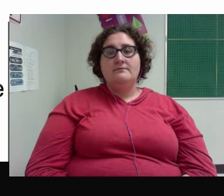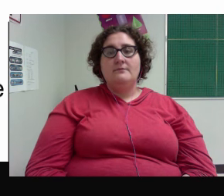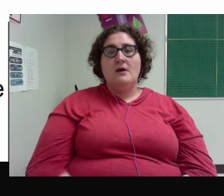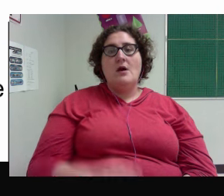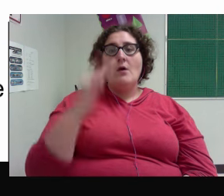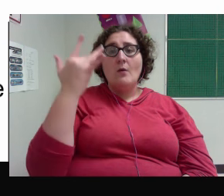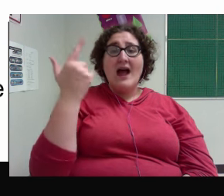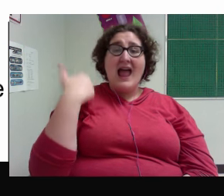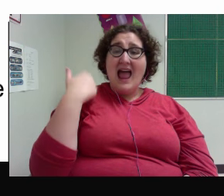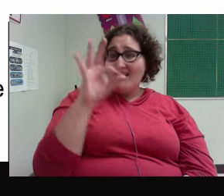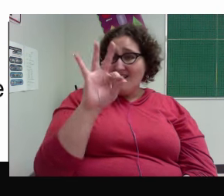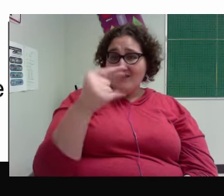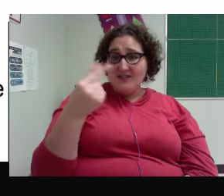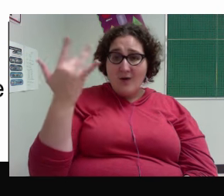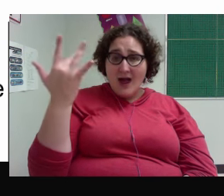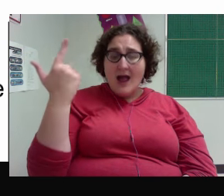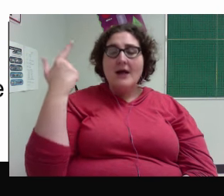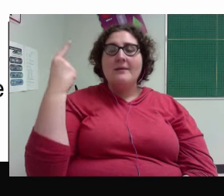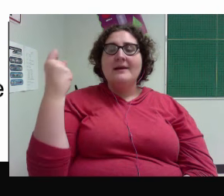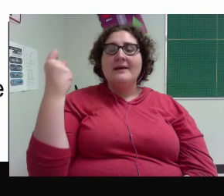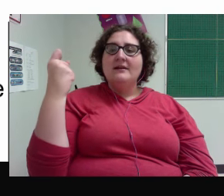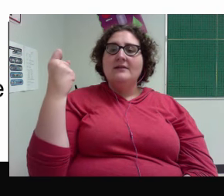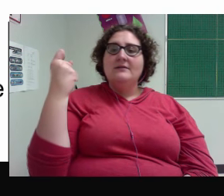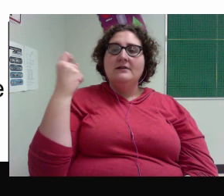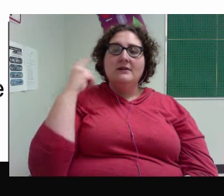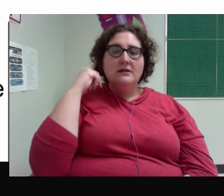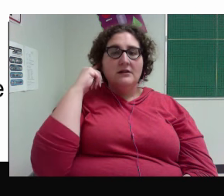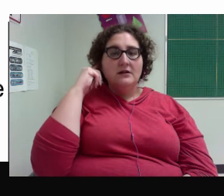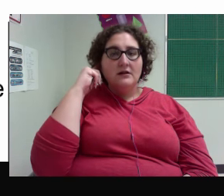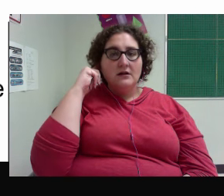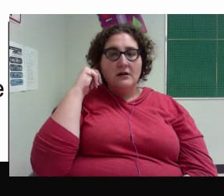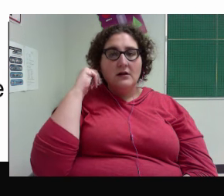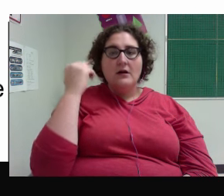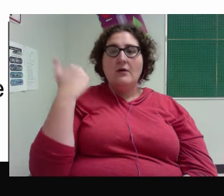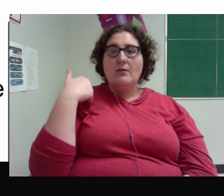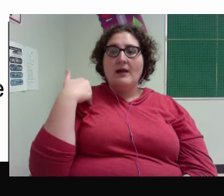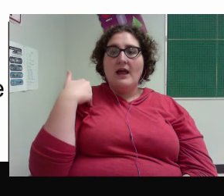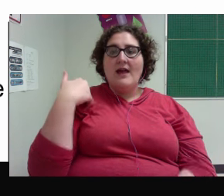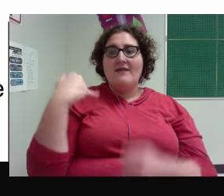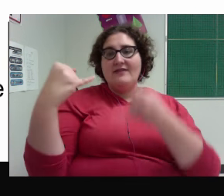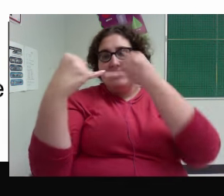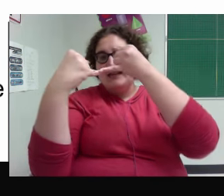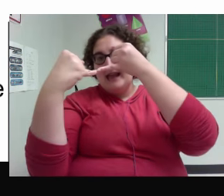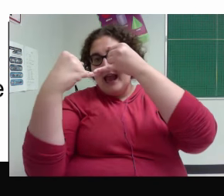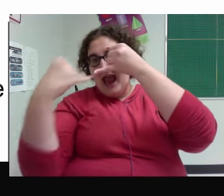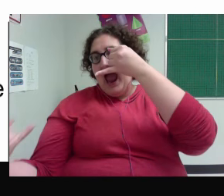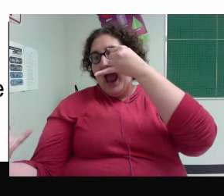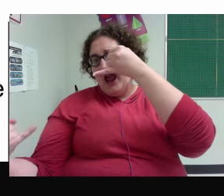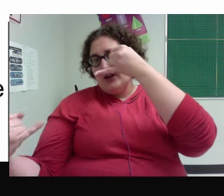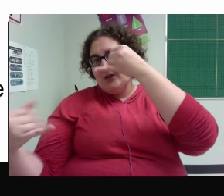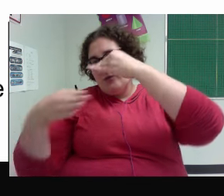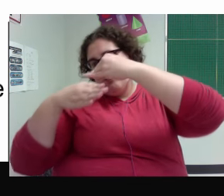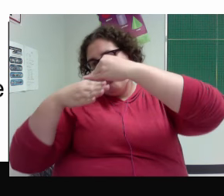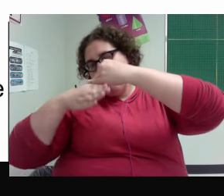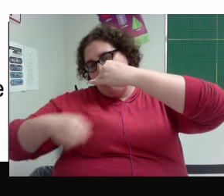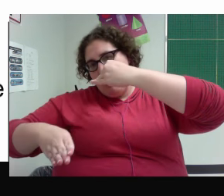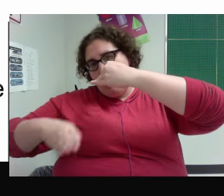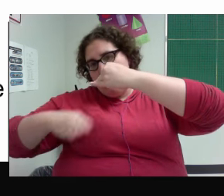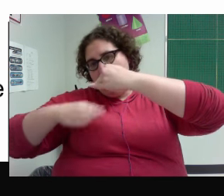And the reason we have FG is because we have that diagonal type